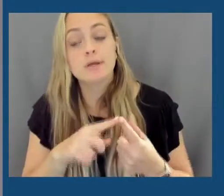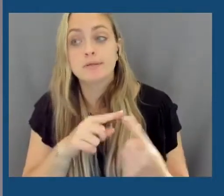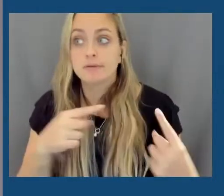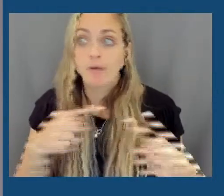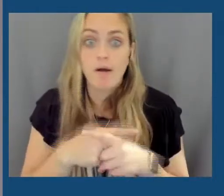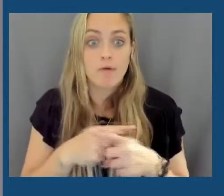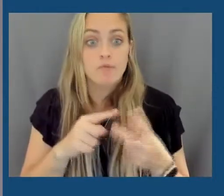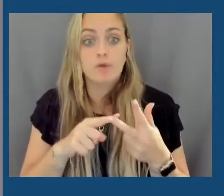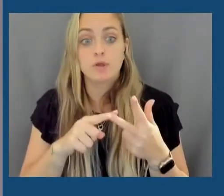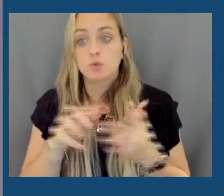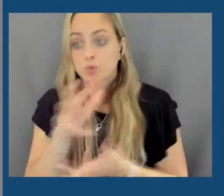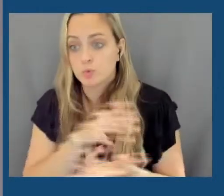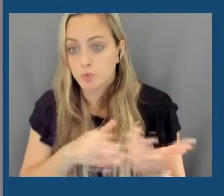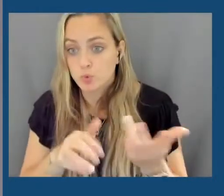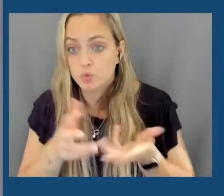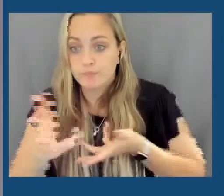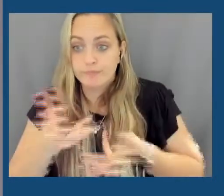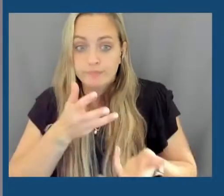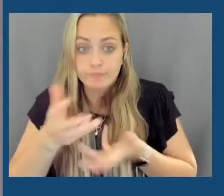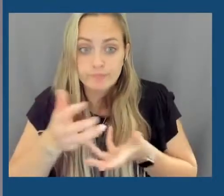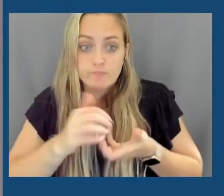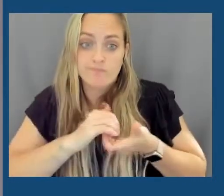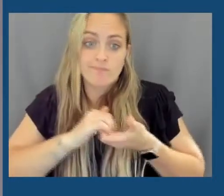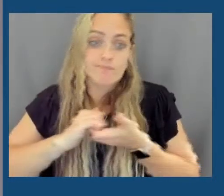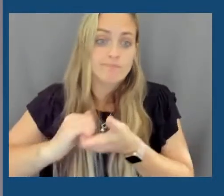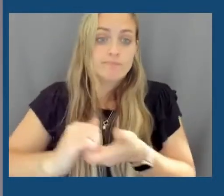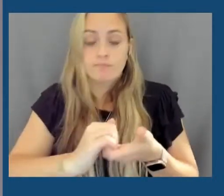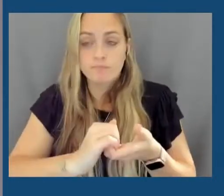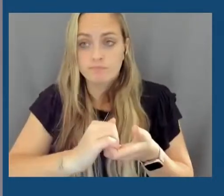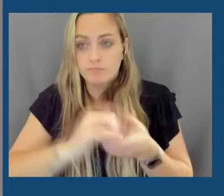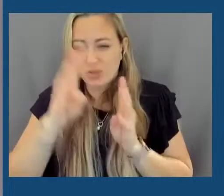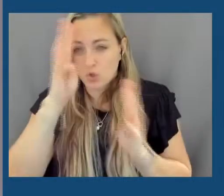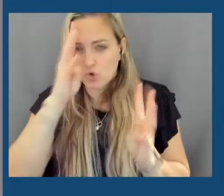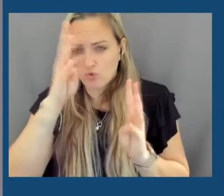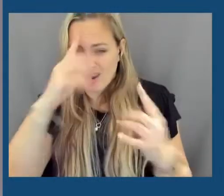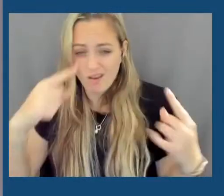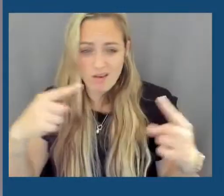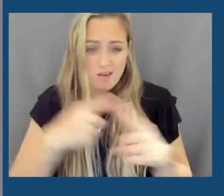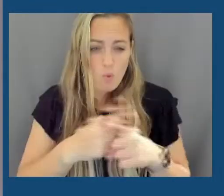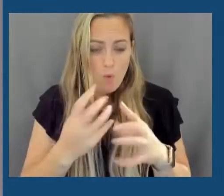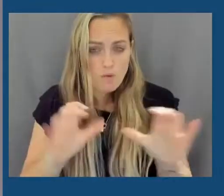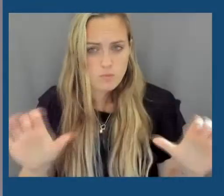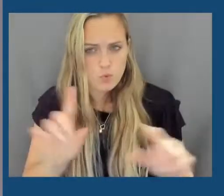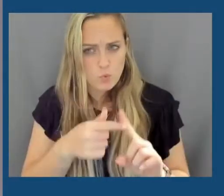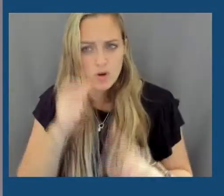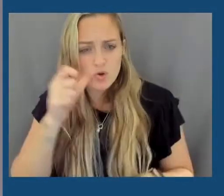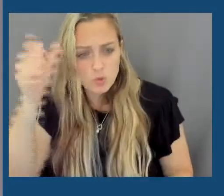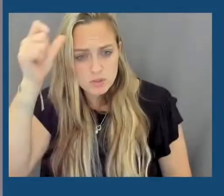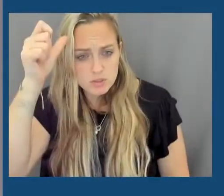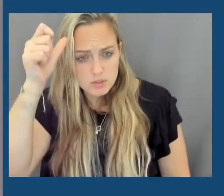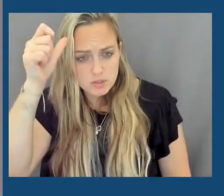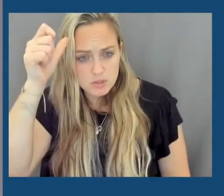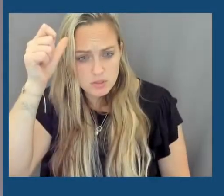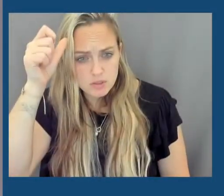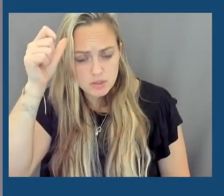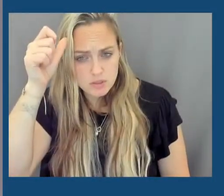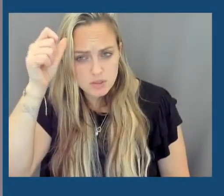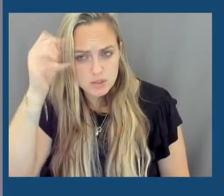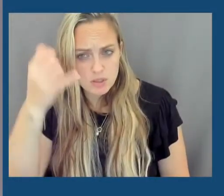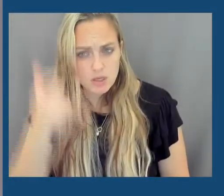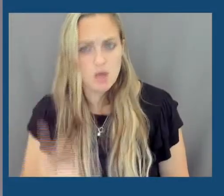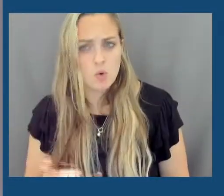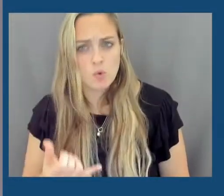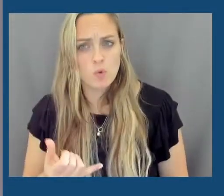social interaction and collaboration and the creative collisions that we want them to be able to do when they're adults. Imagine kids